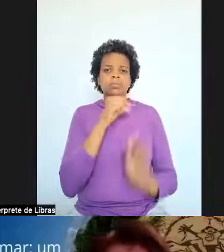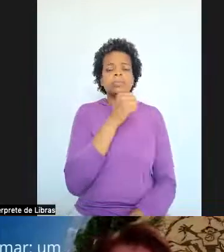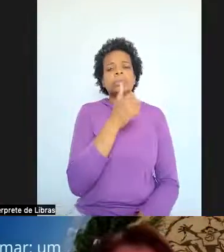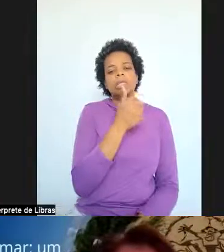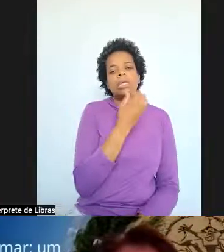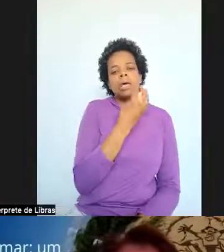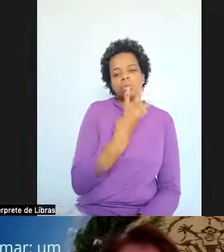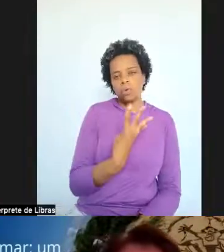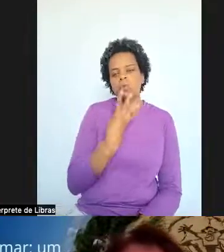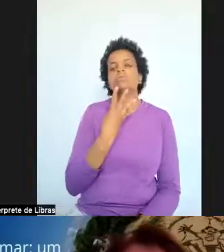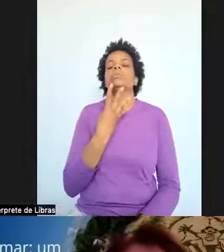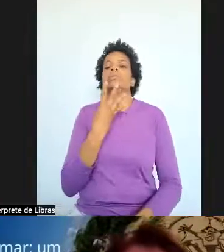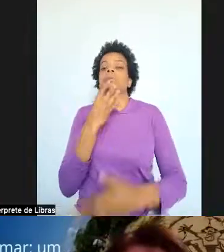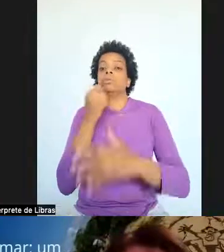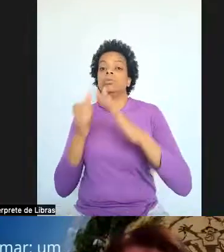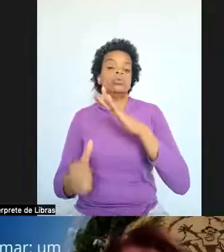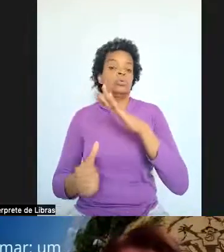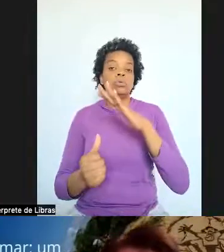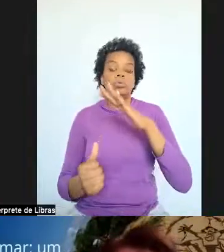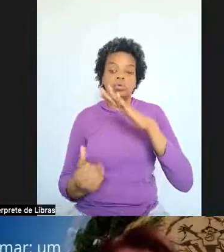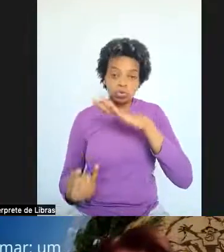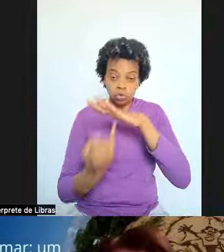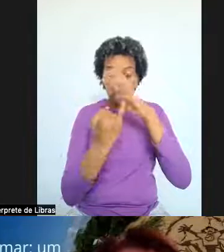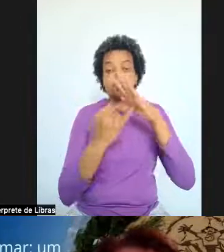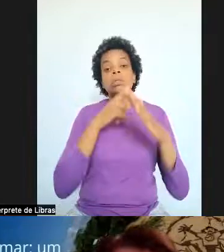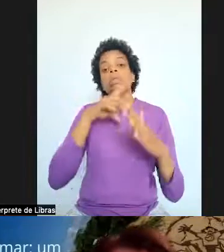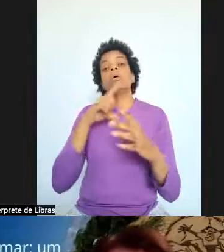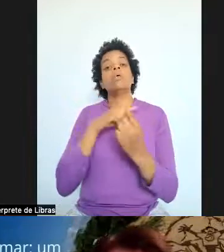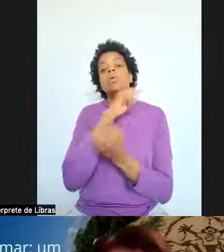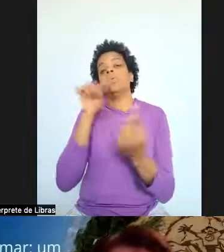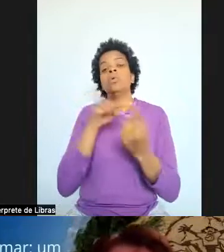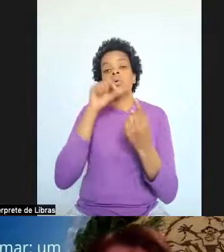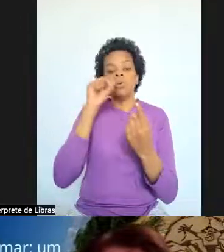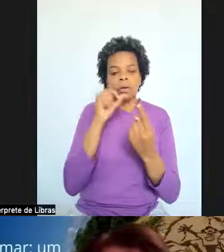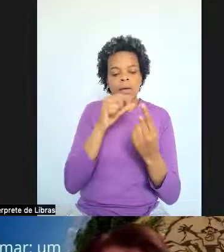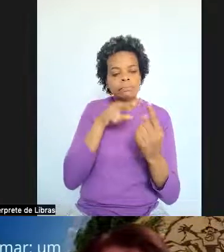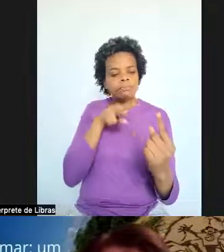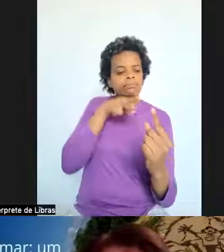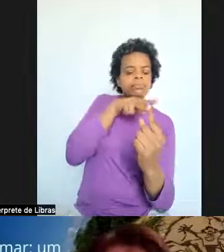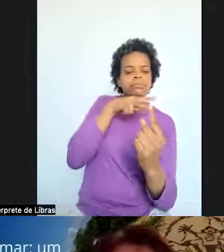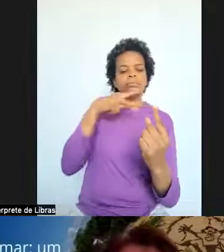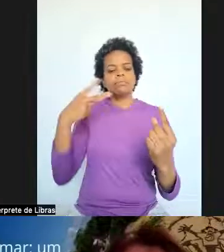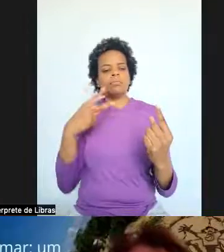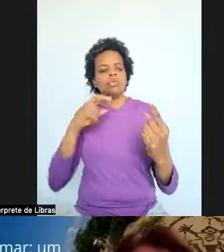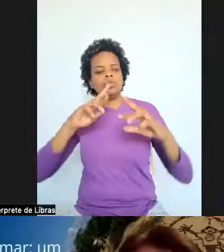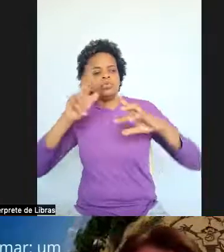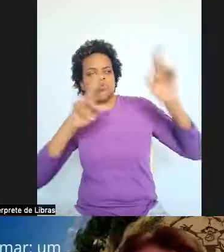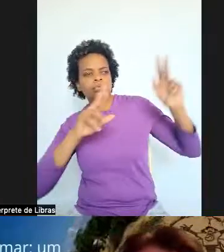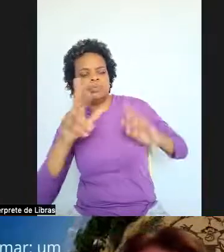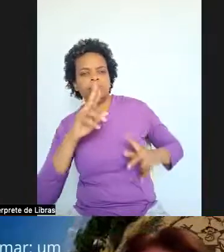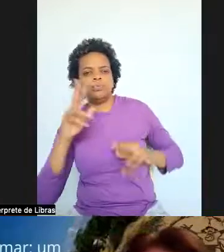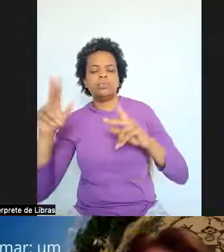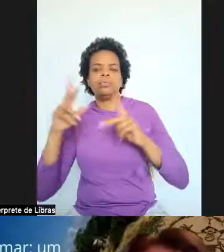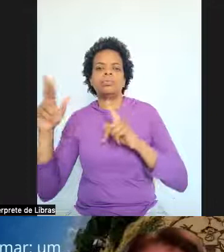in a network with 14 networks that aim to have a